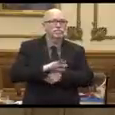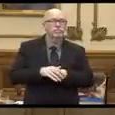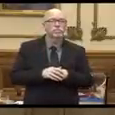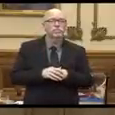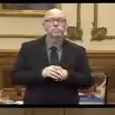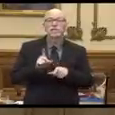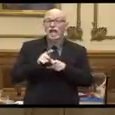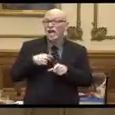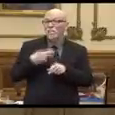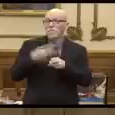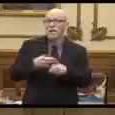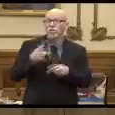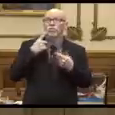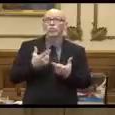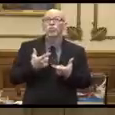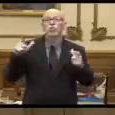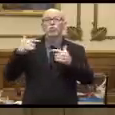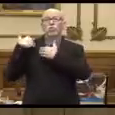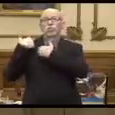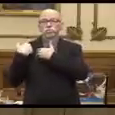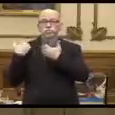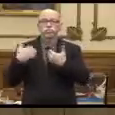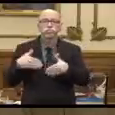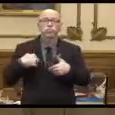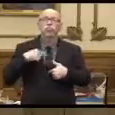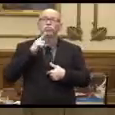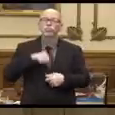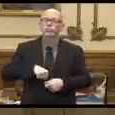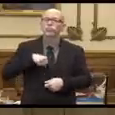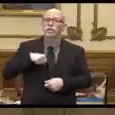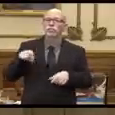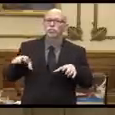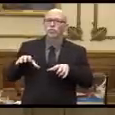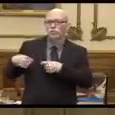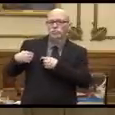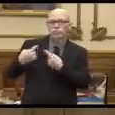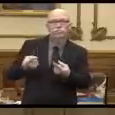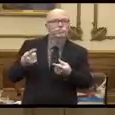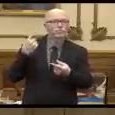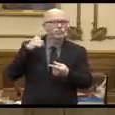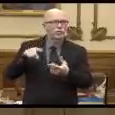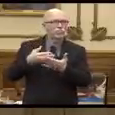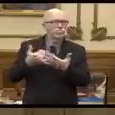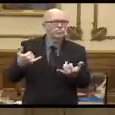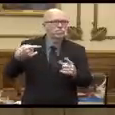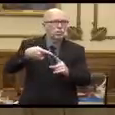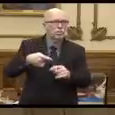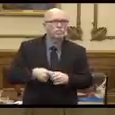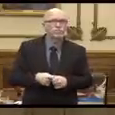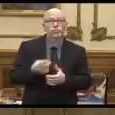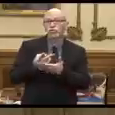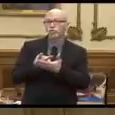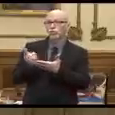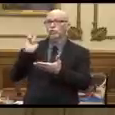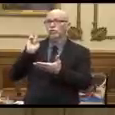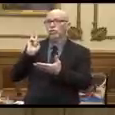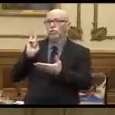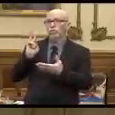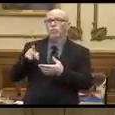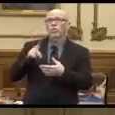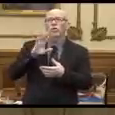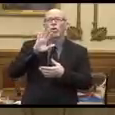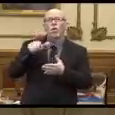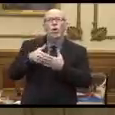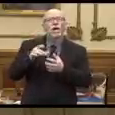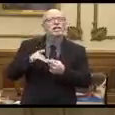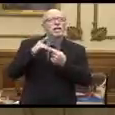I've mentioned, this is a huge undertaking, and I'm incredibly proud of the work that has been done to get to this point. 2 weeks ago, all but about 15